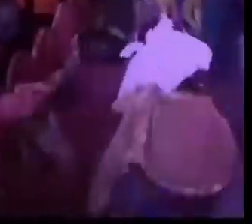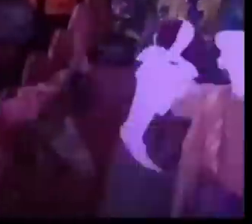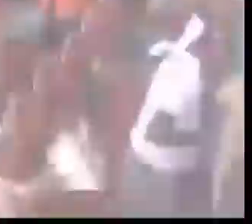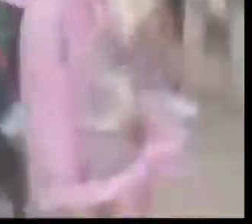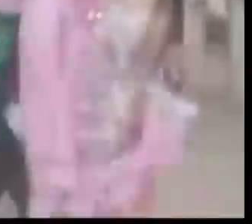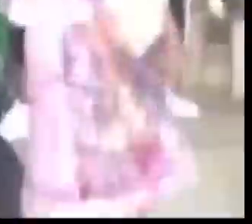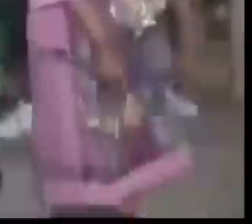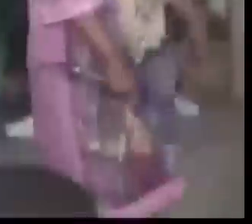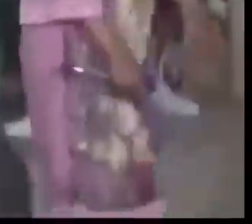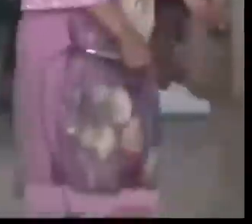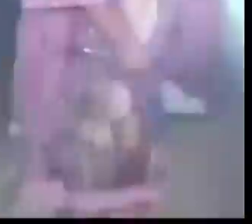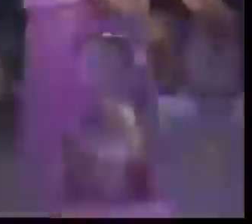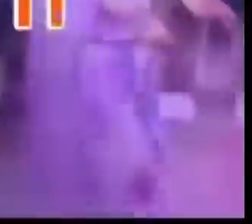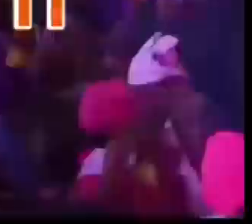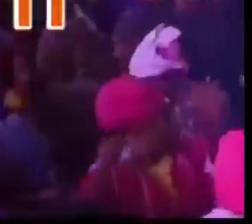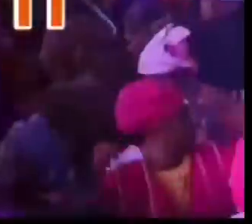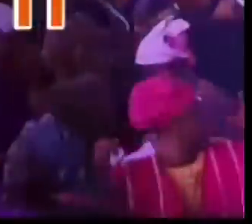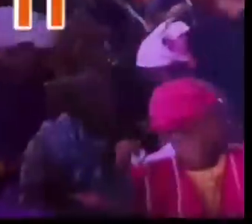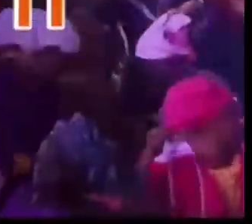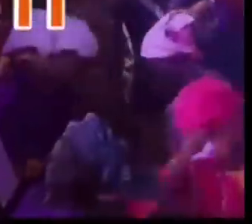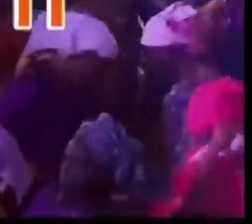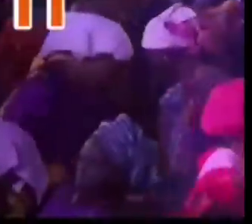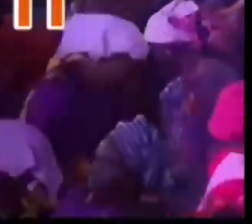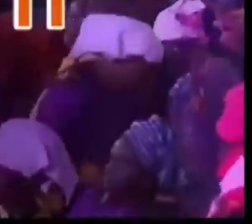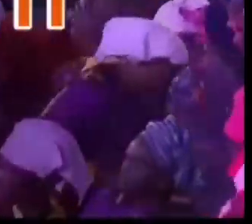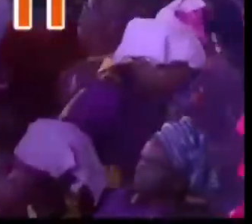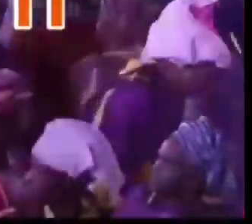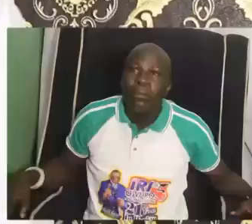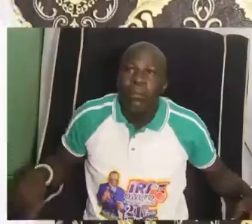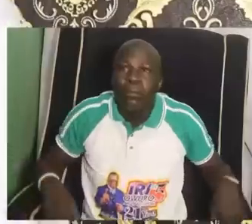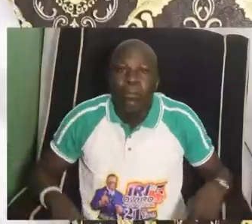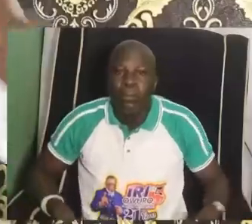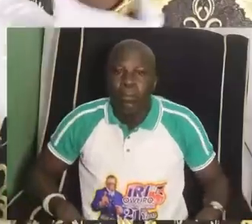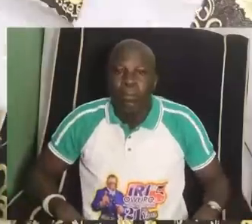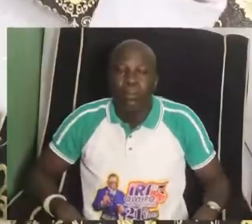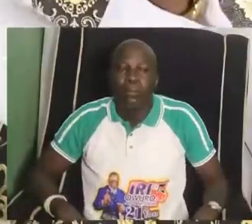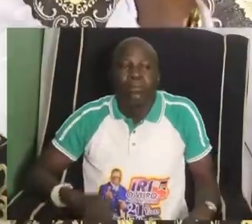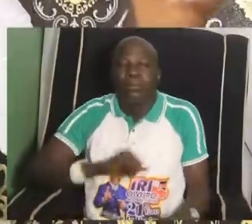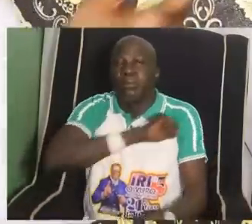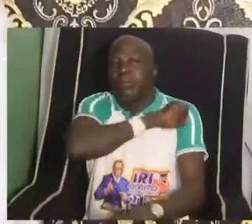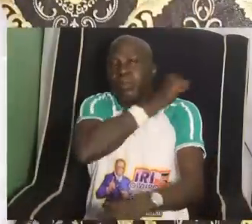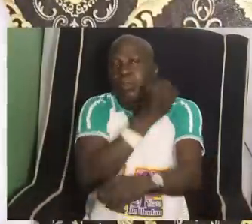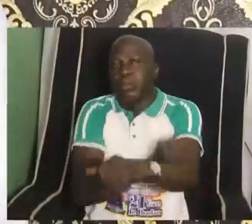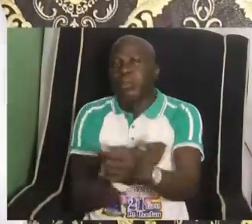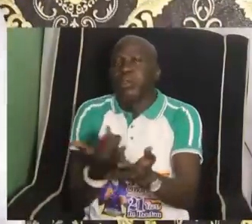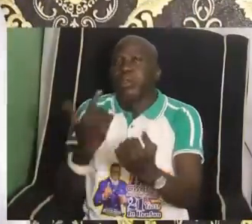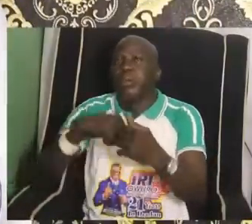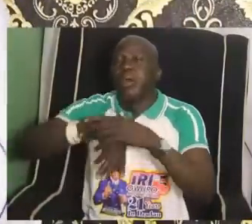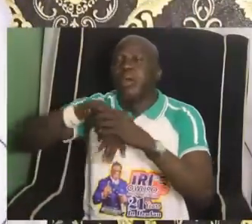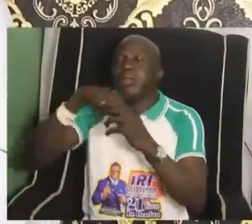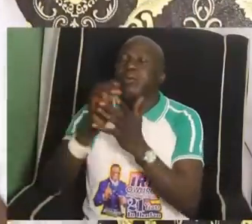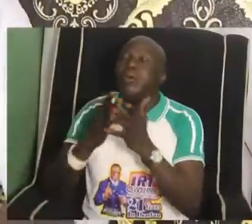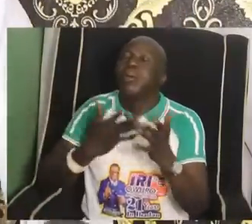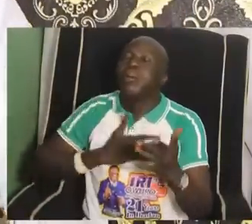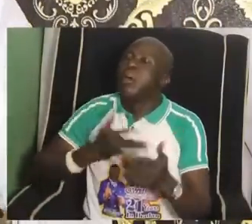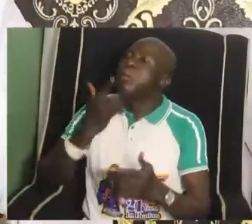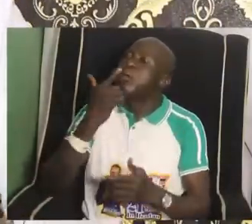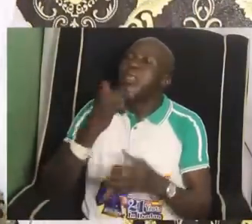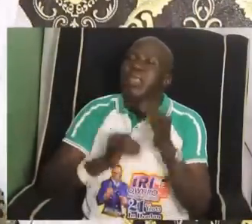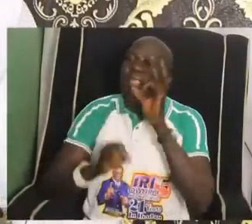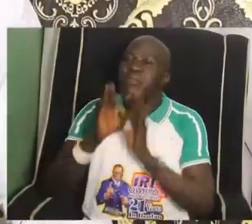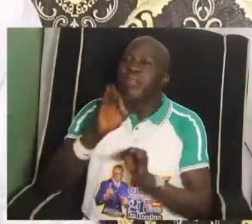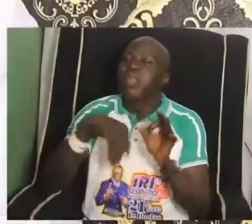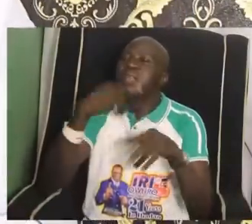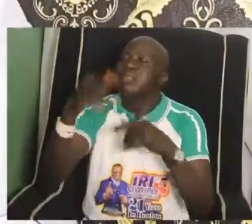must fall. Uyaka Joni. Awa Ugo Wala Wati. Yeah, I said that the latter no man. Boba le